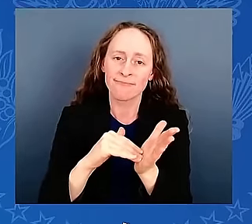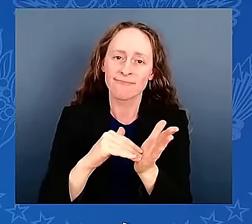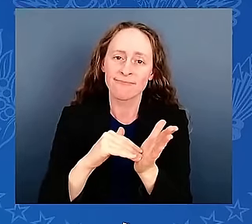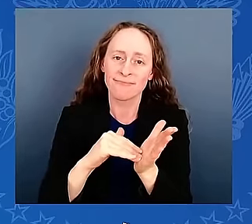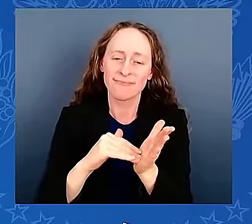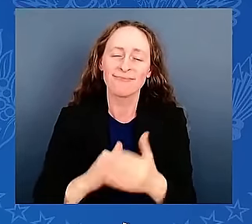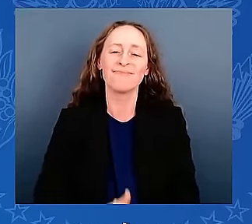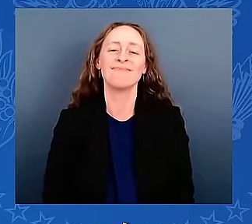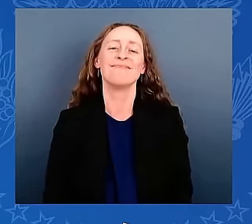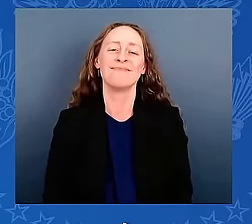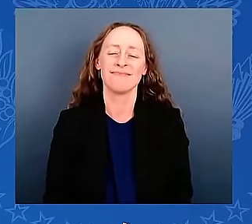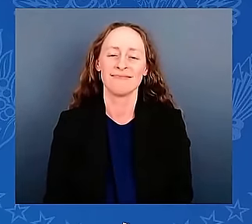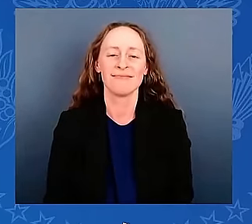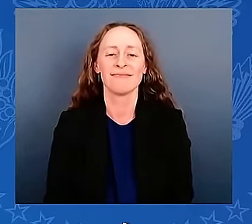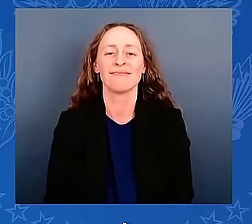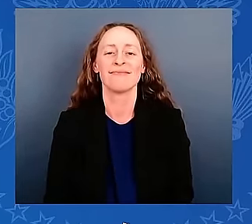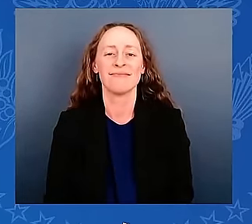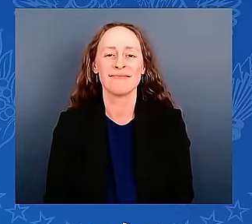that we are all in